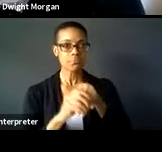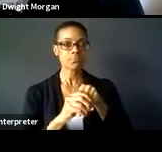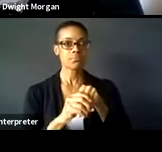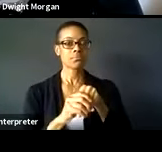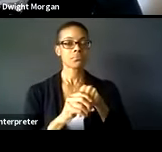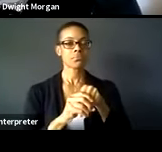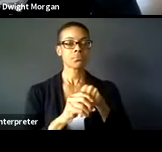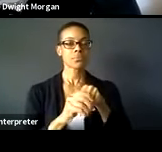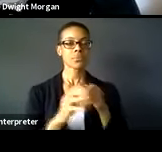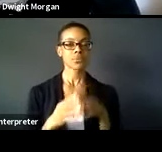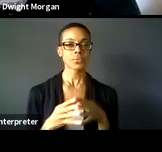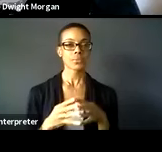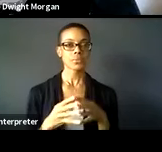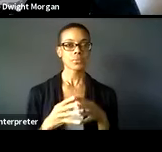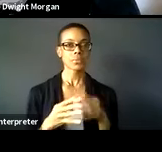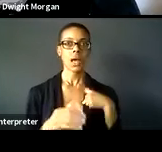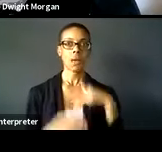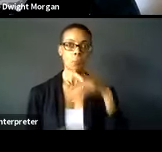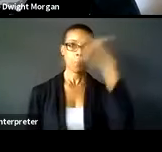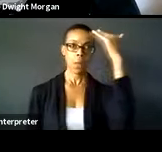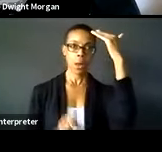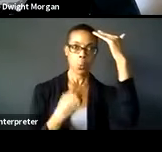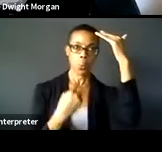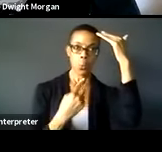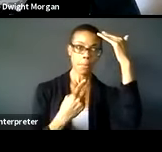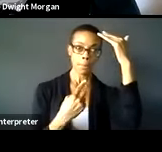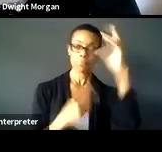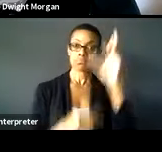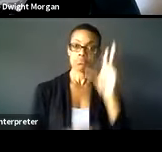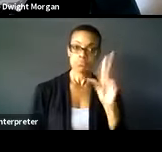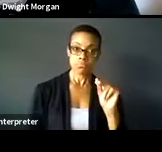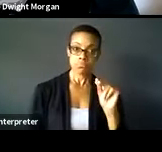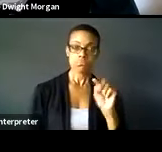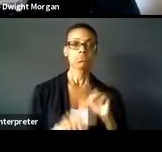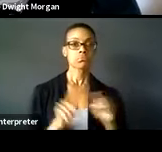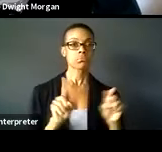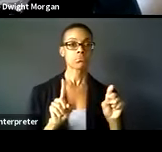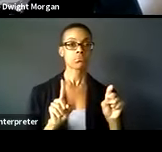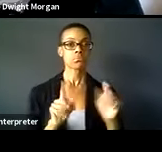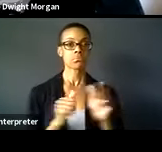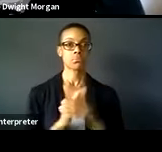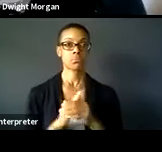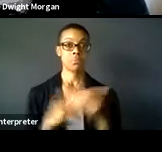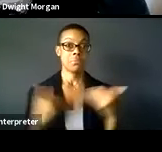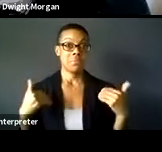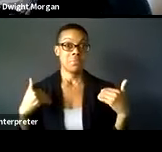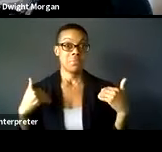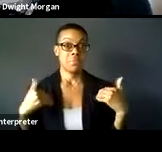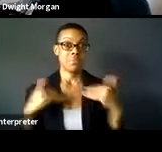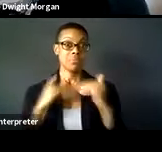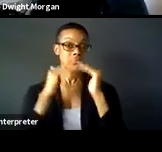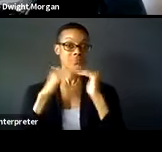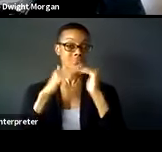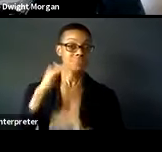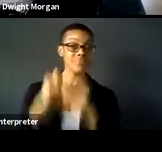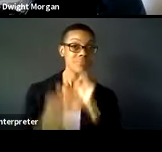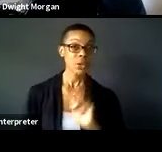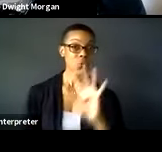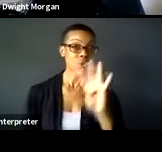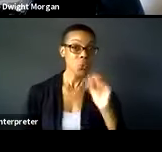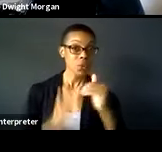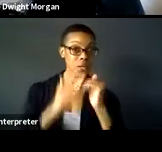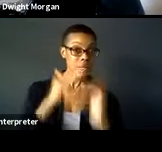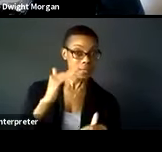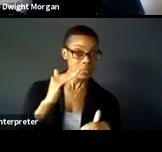I'm not only Black, but I'm also a renter. You know, I'm younger than 40 years.